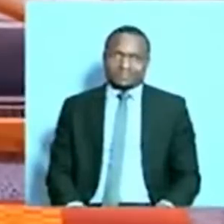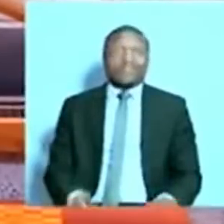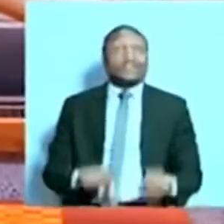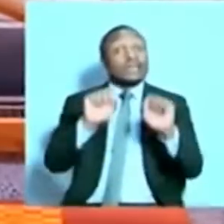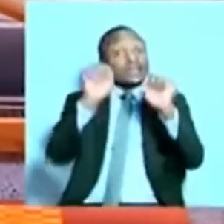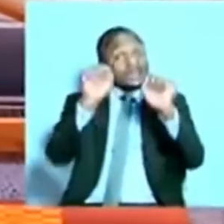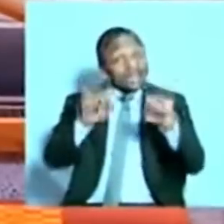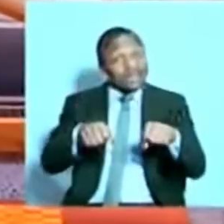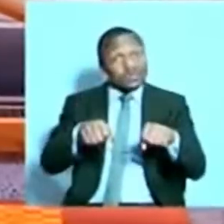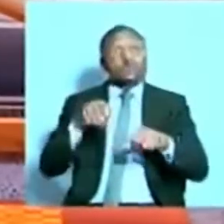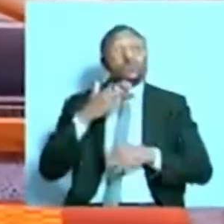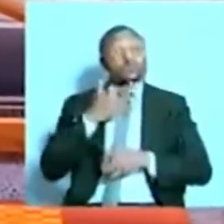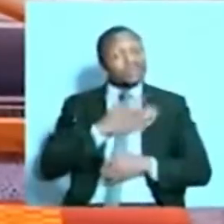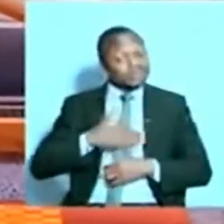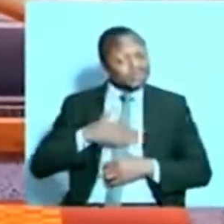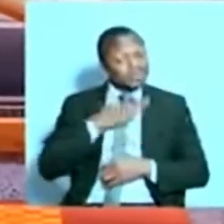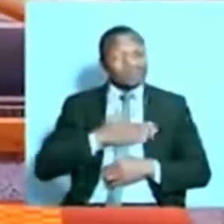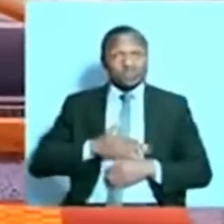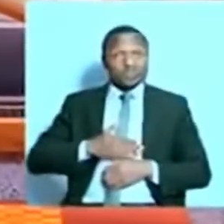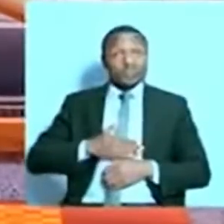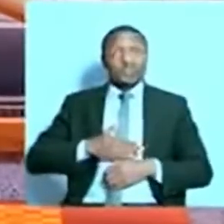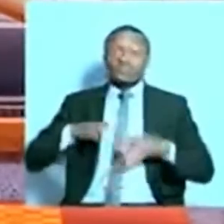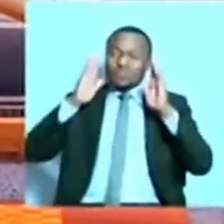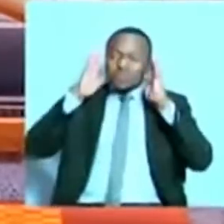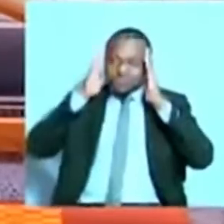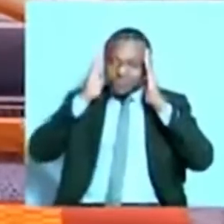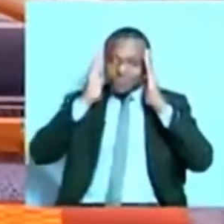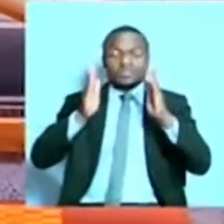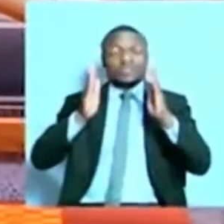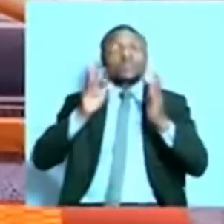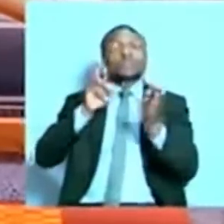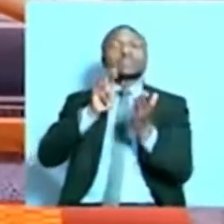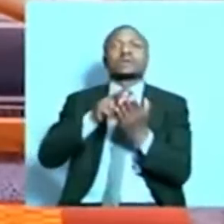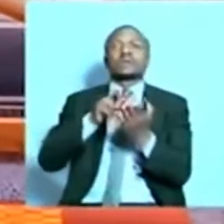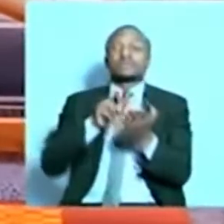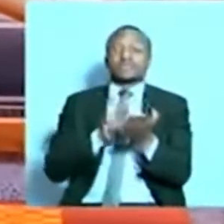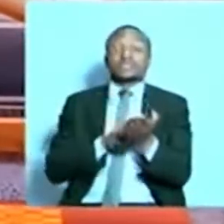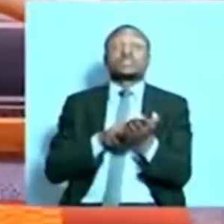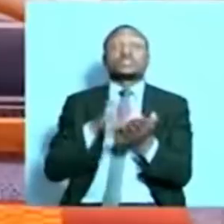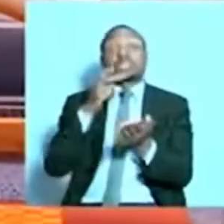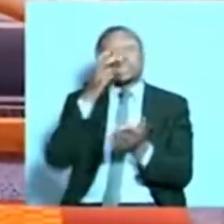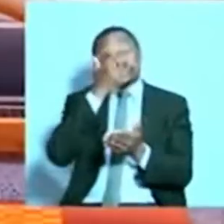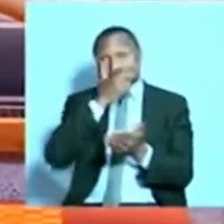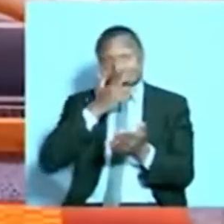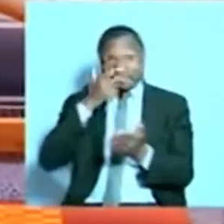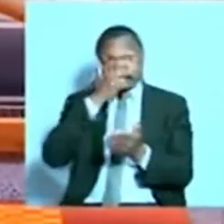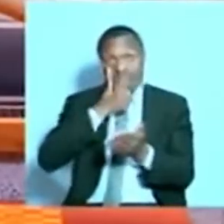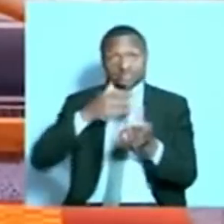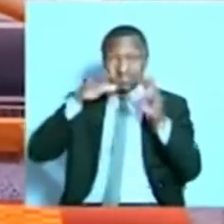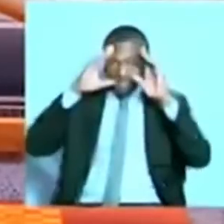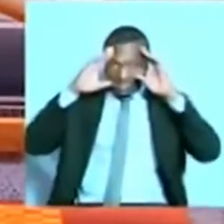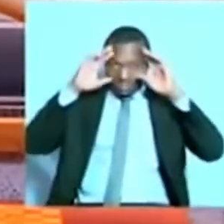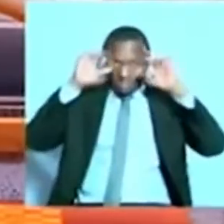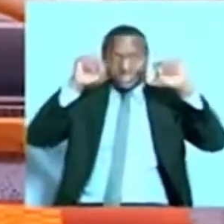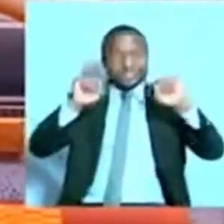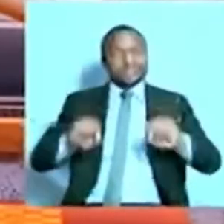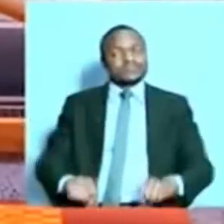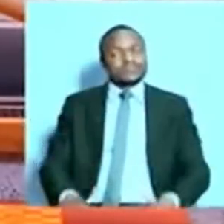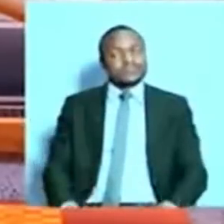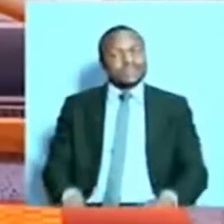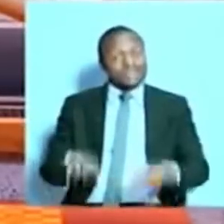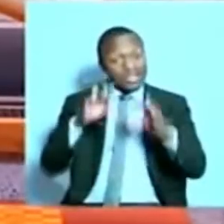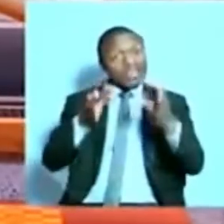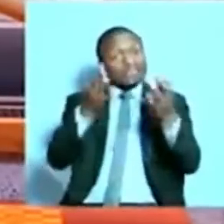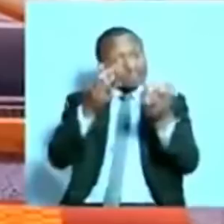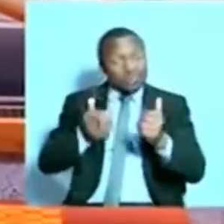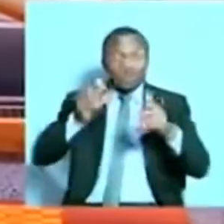Can we please try to stick to the report, to the speech by the president? If we